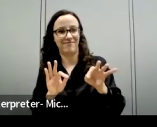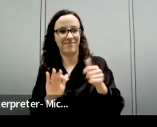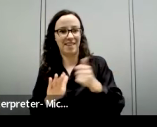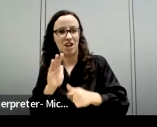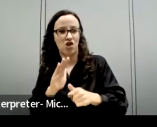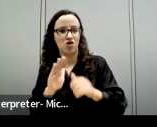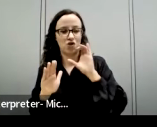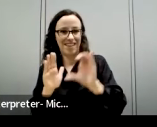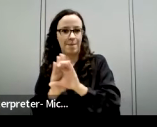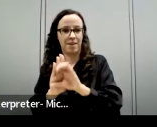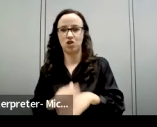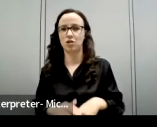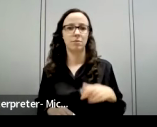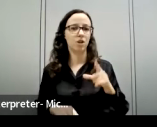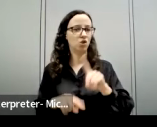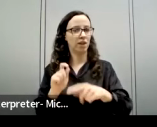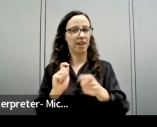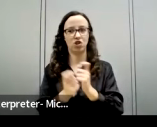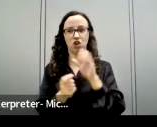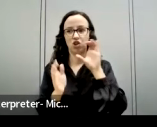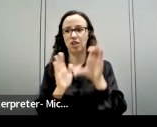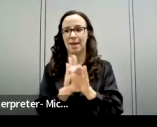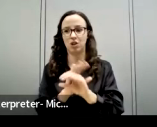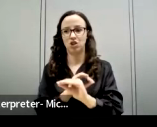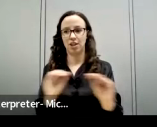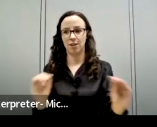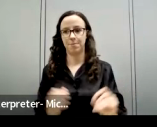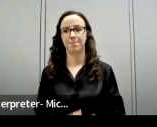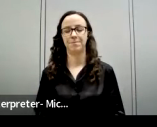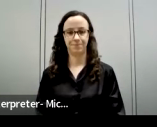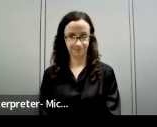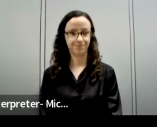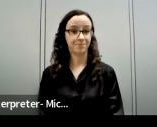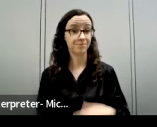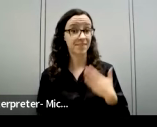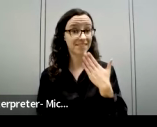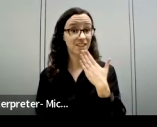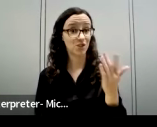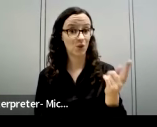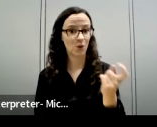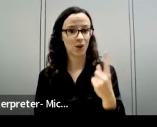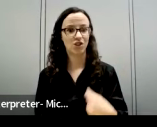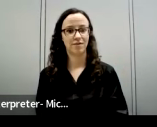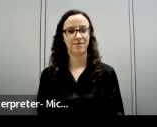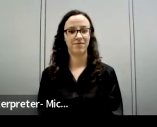to edit the image at all. That's a good question.